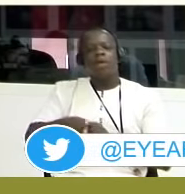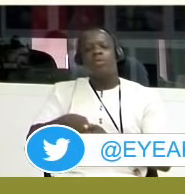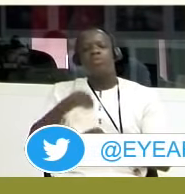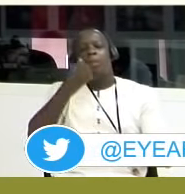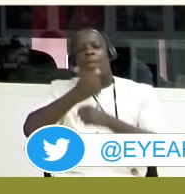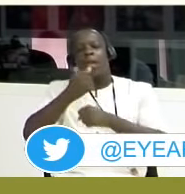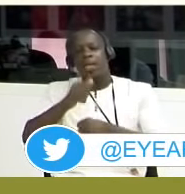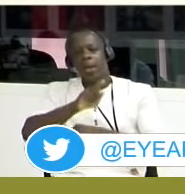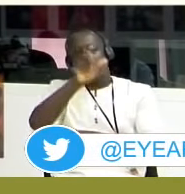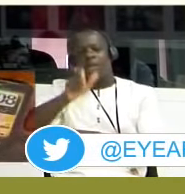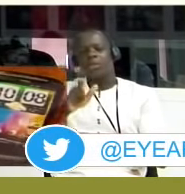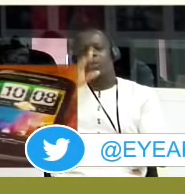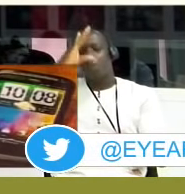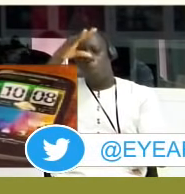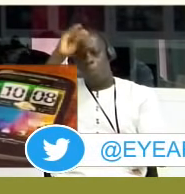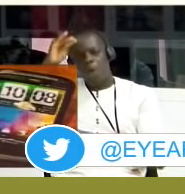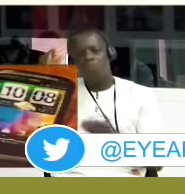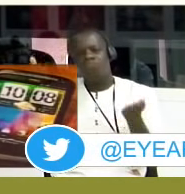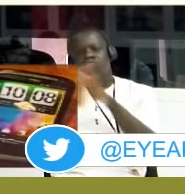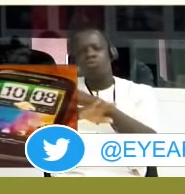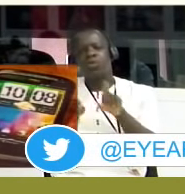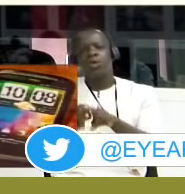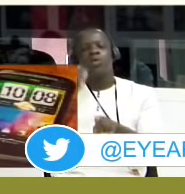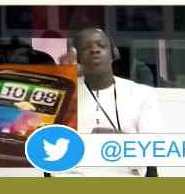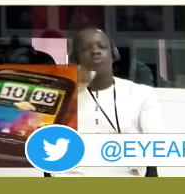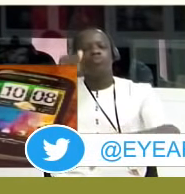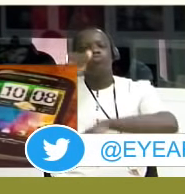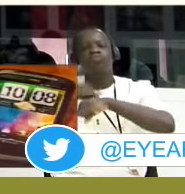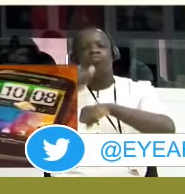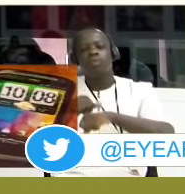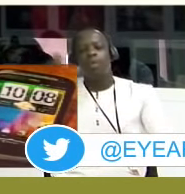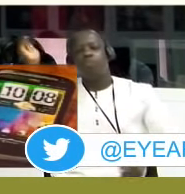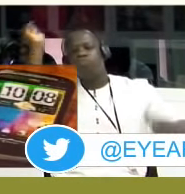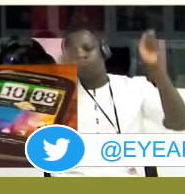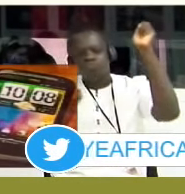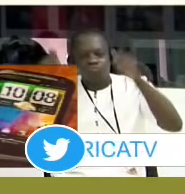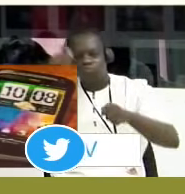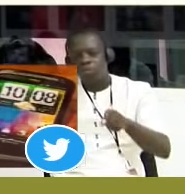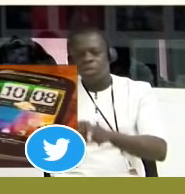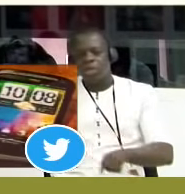and broke the windscreens of the fire tenders.